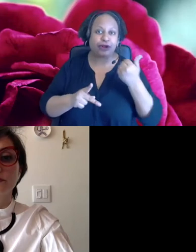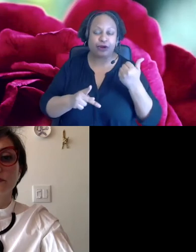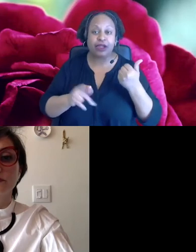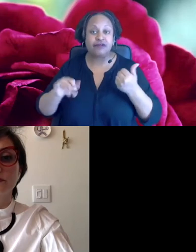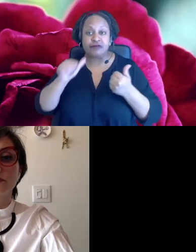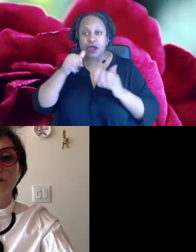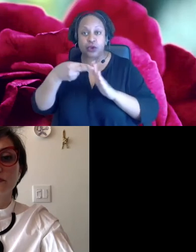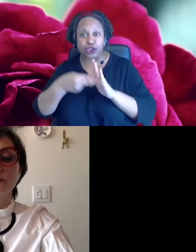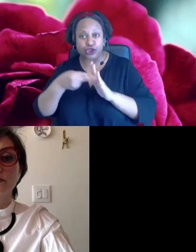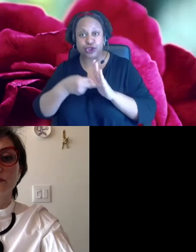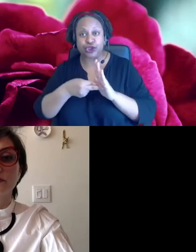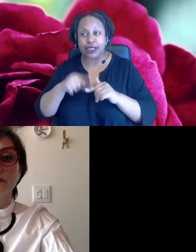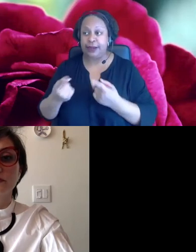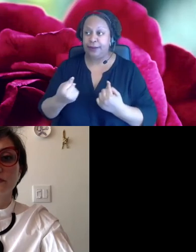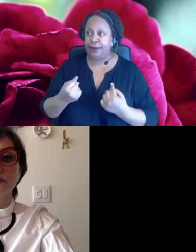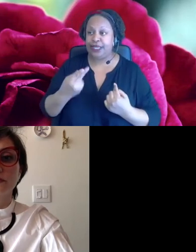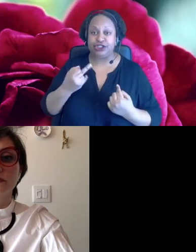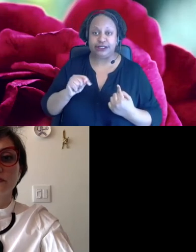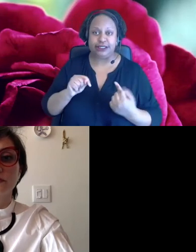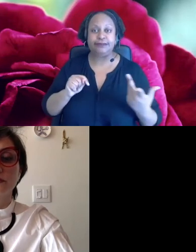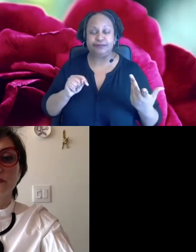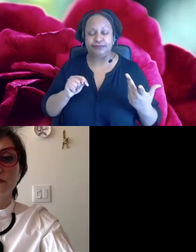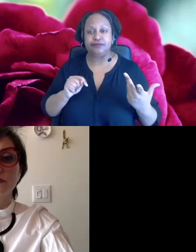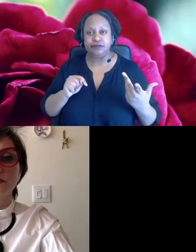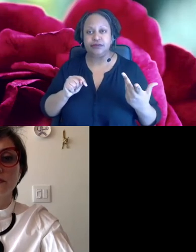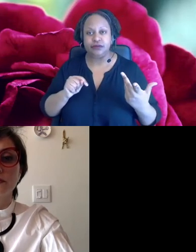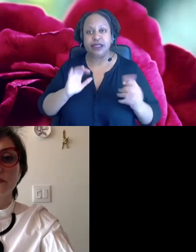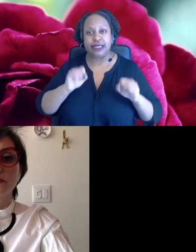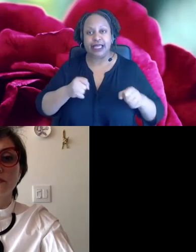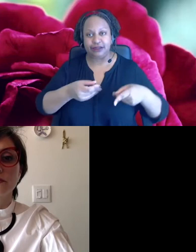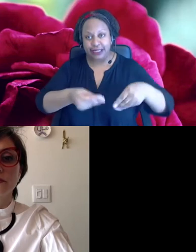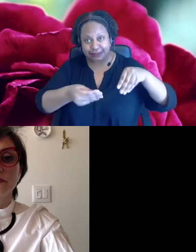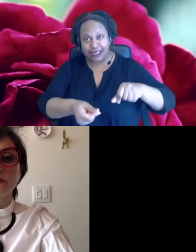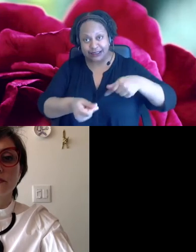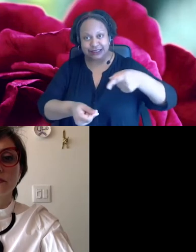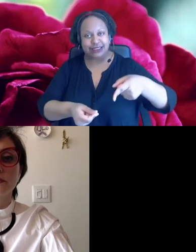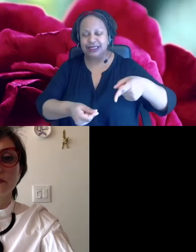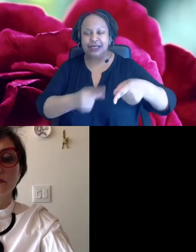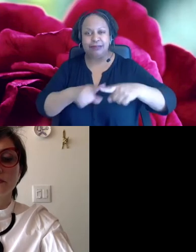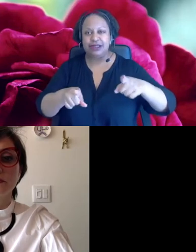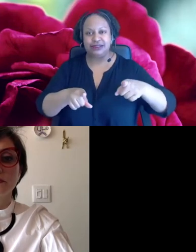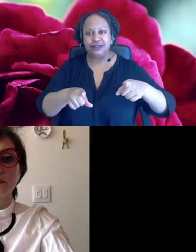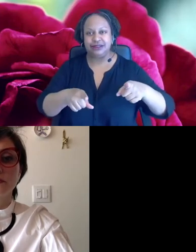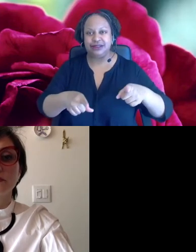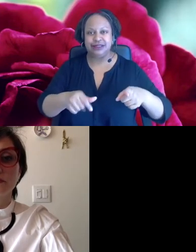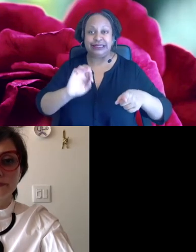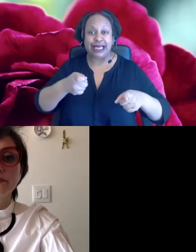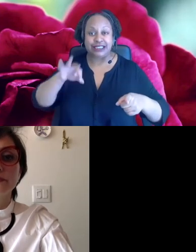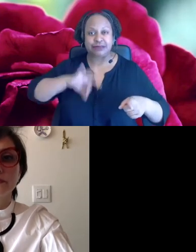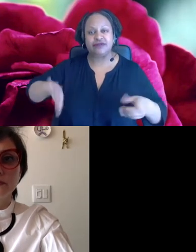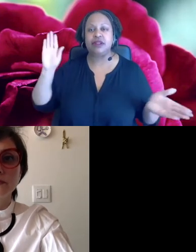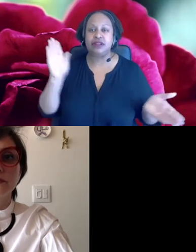can't recover HST, you can get it as an expense, but that isn't as tax beneficial